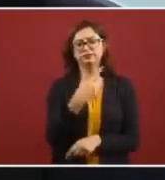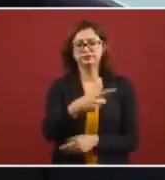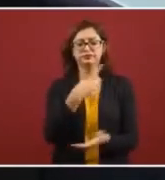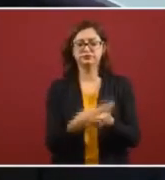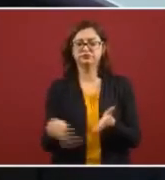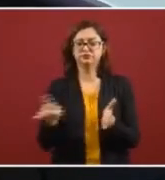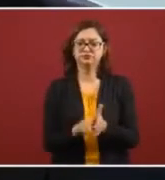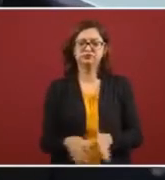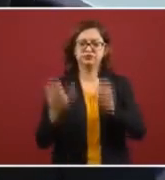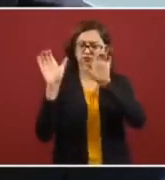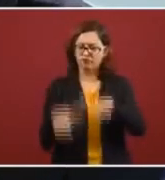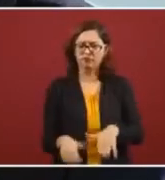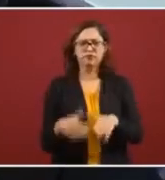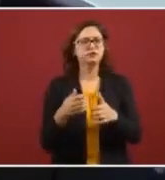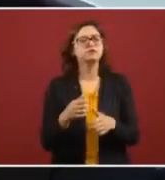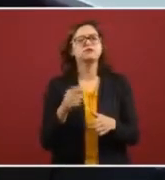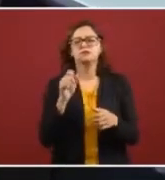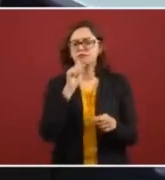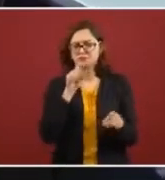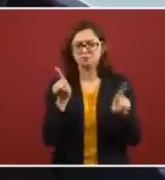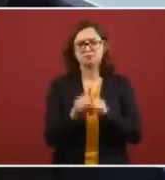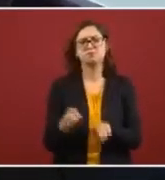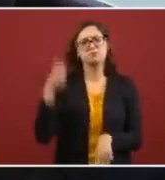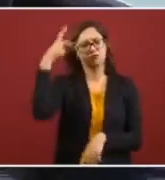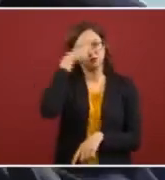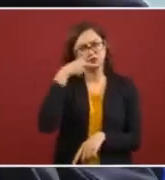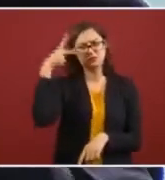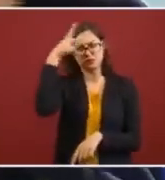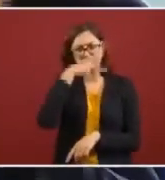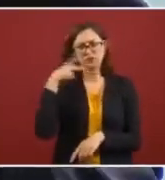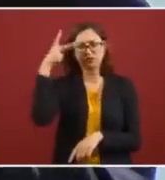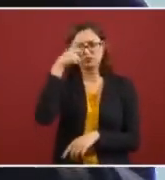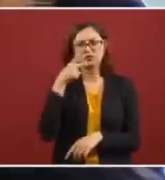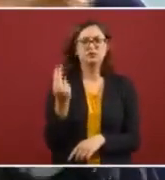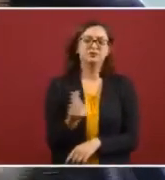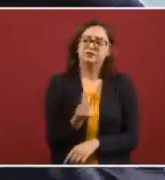77 plazas that are definite for psychology,